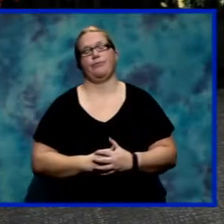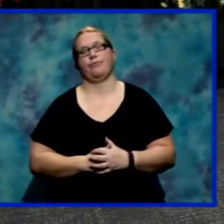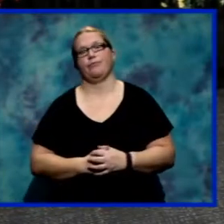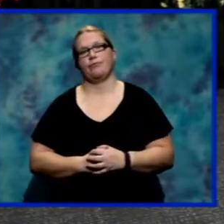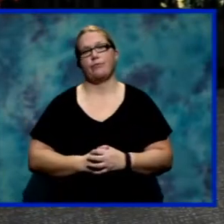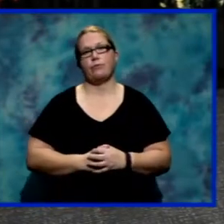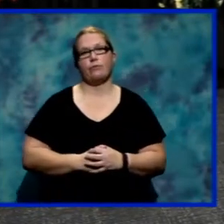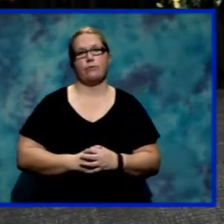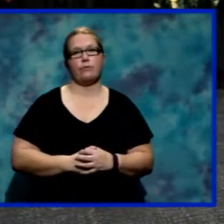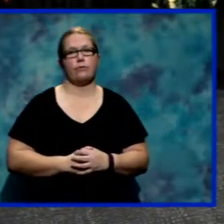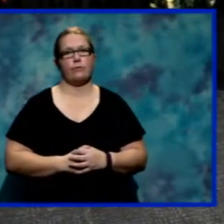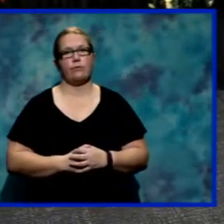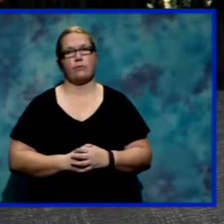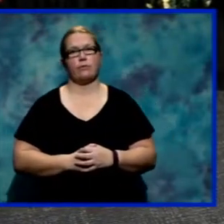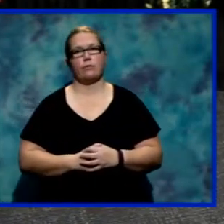verse